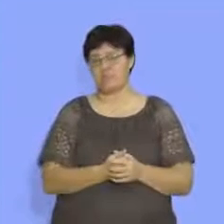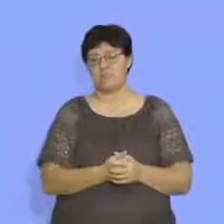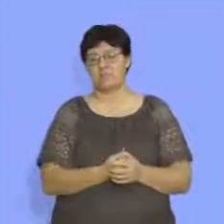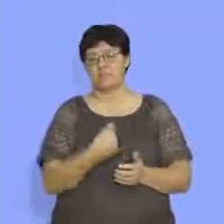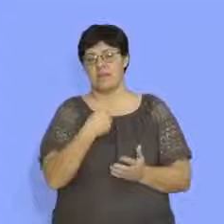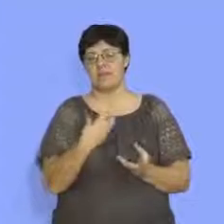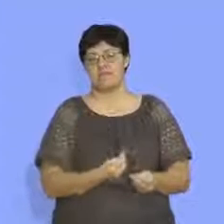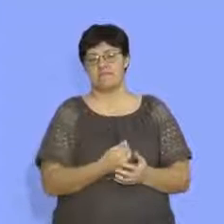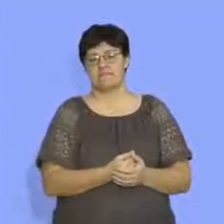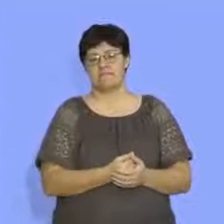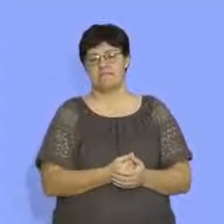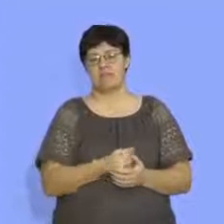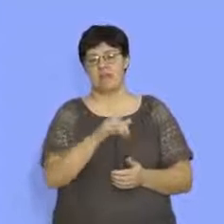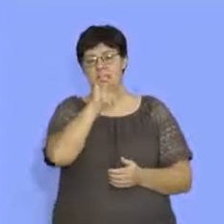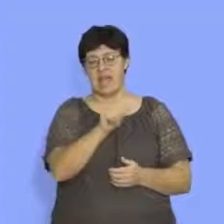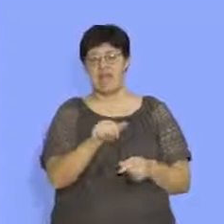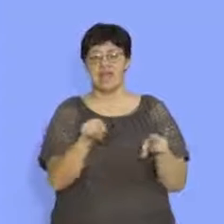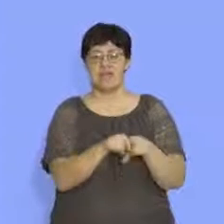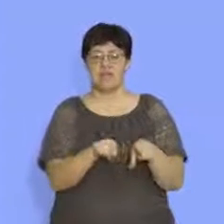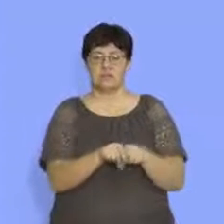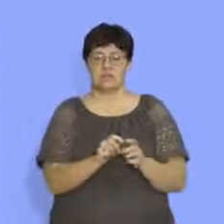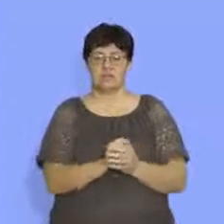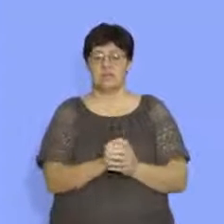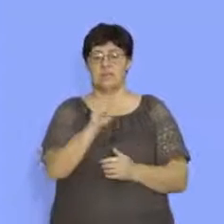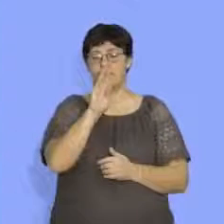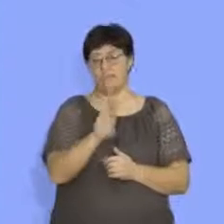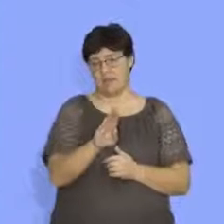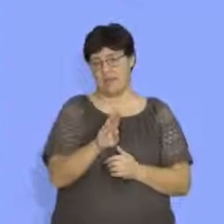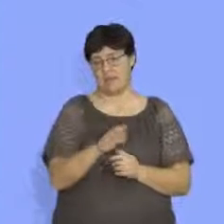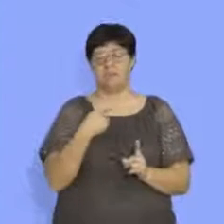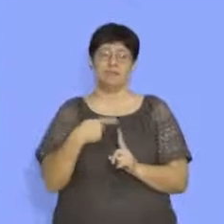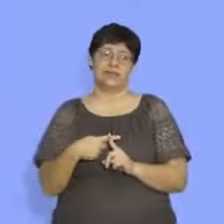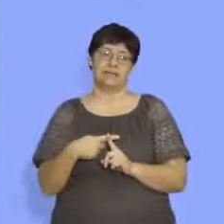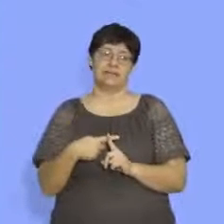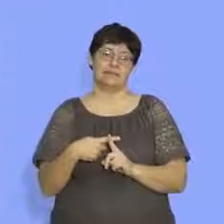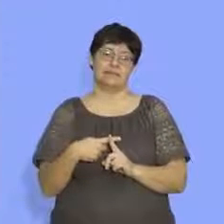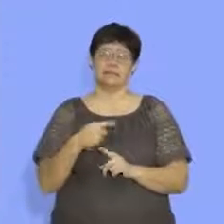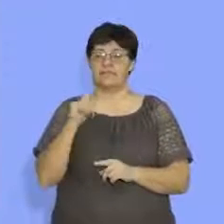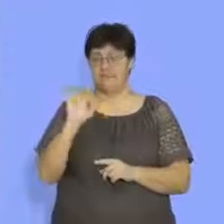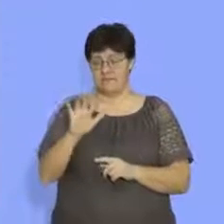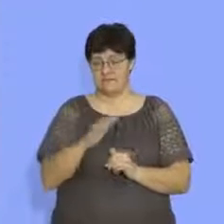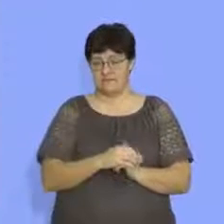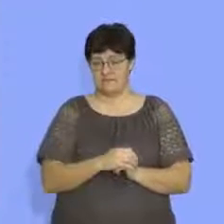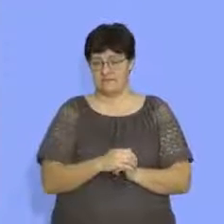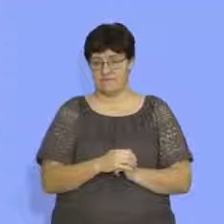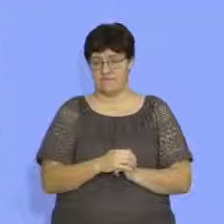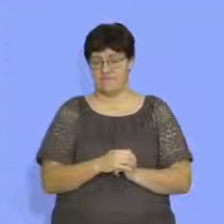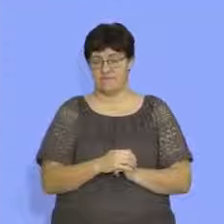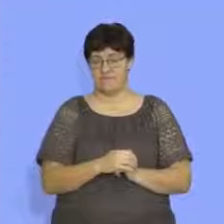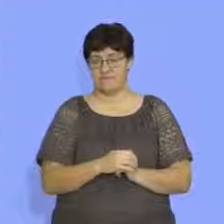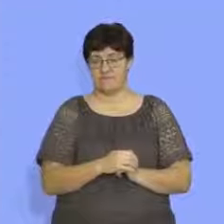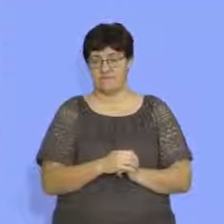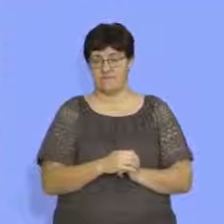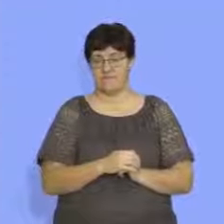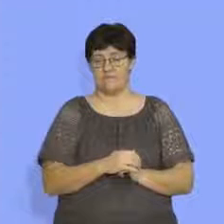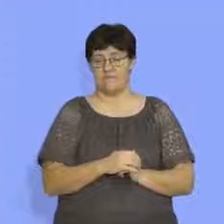if now I have A is equals to B plus 5, and